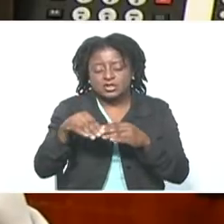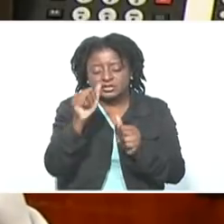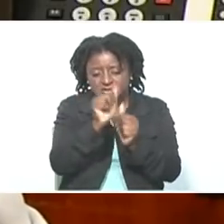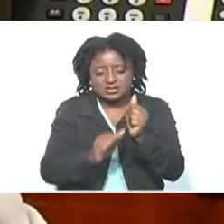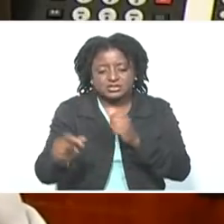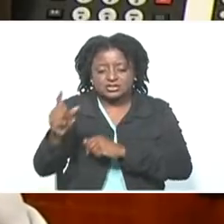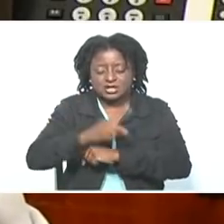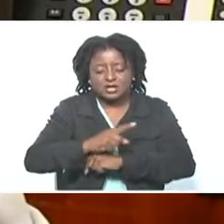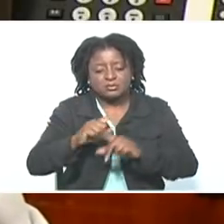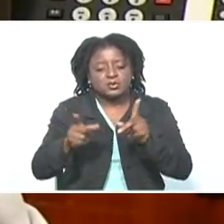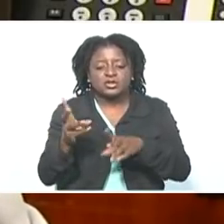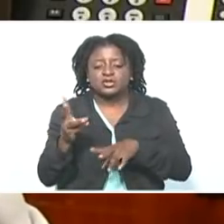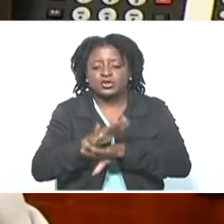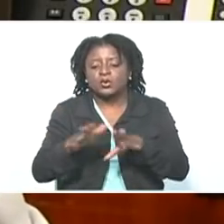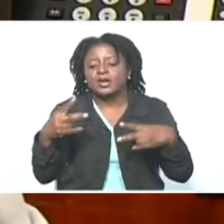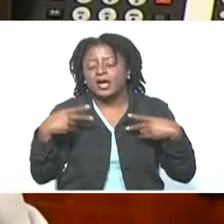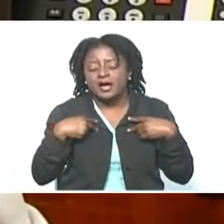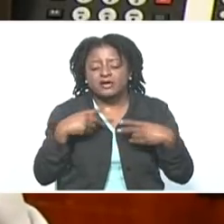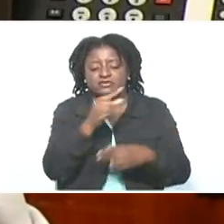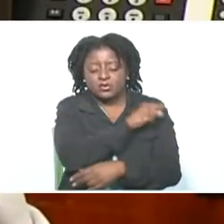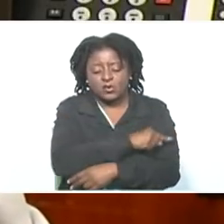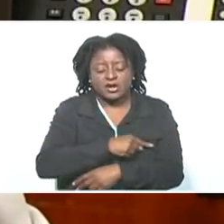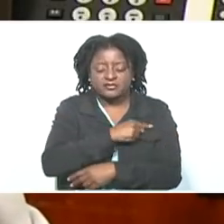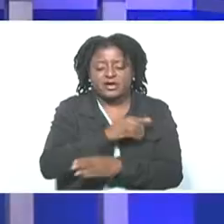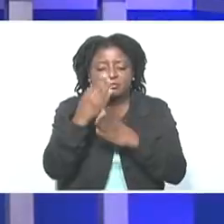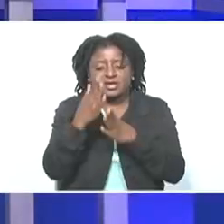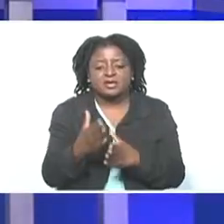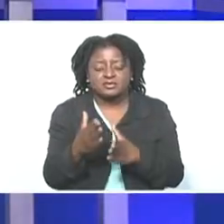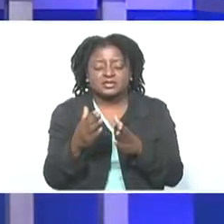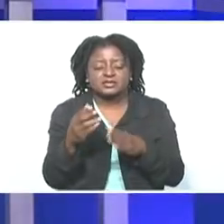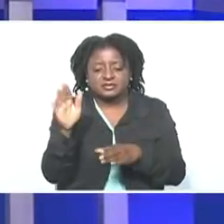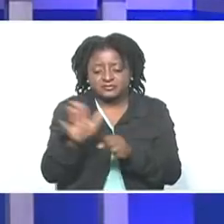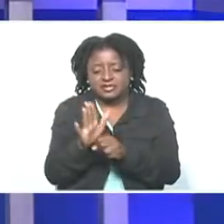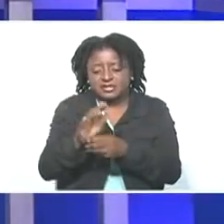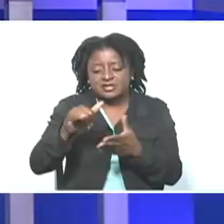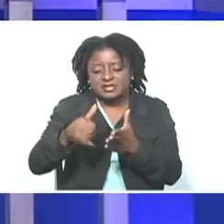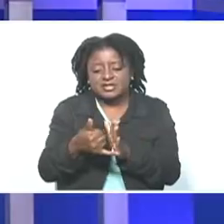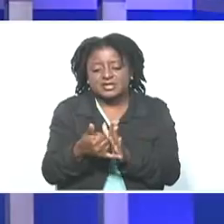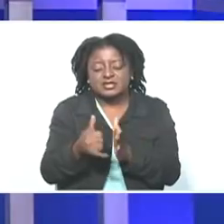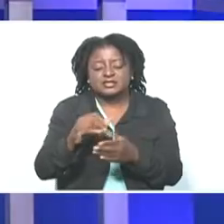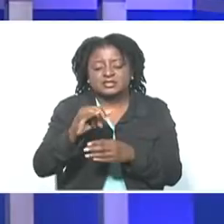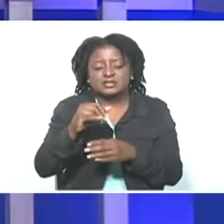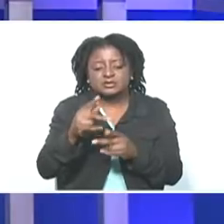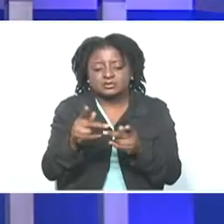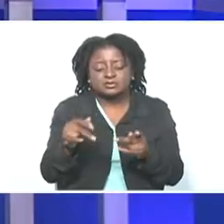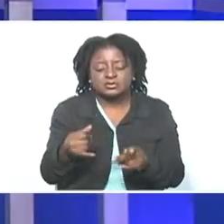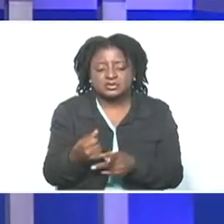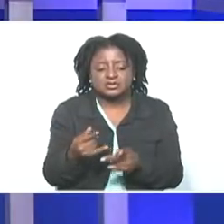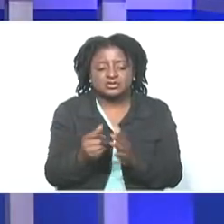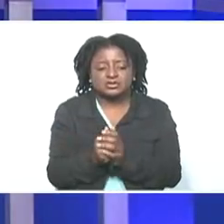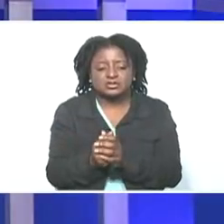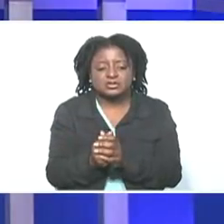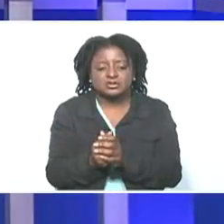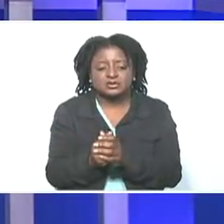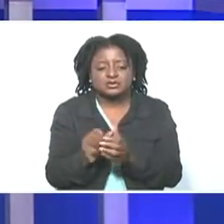have qualified payments to fill these positions. Well, stay with us. Sports is up